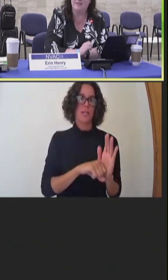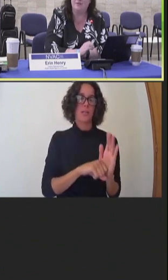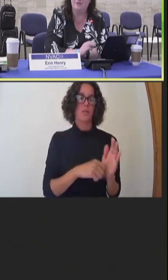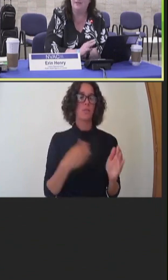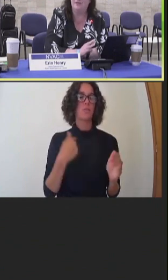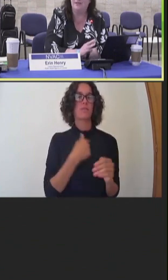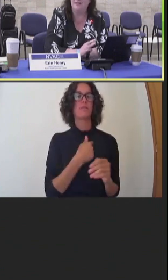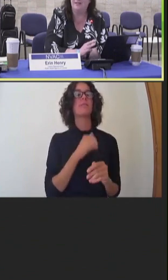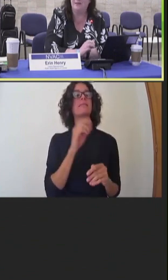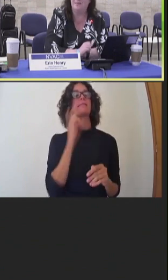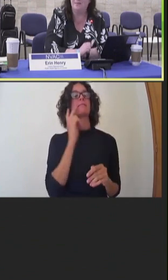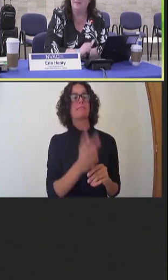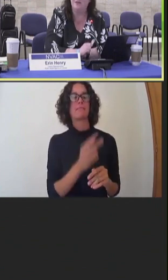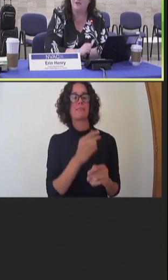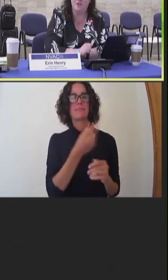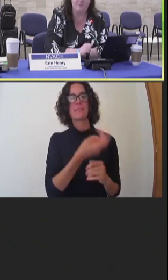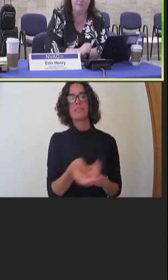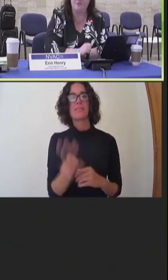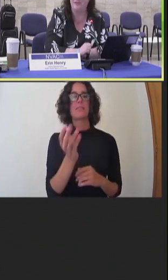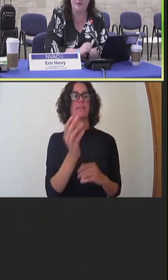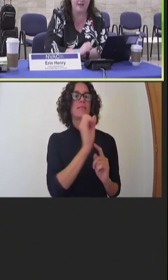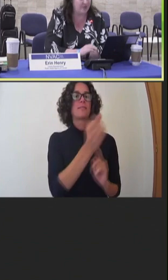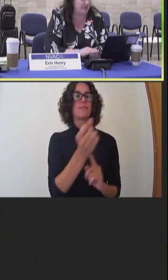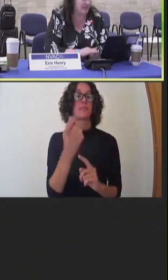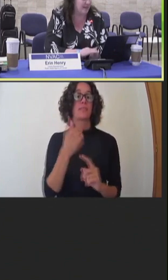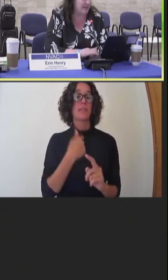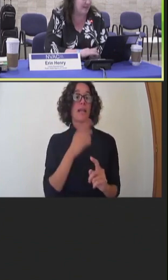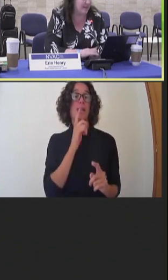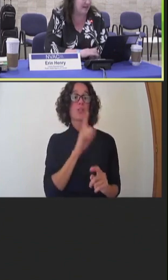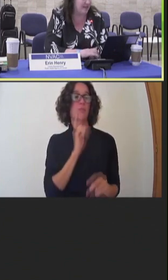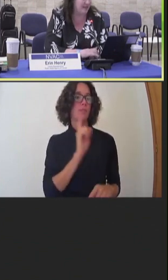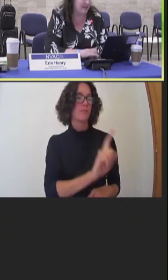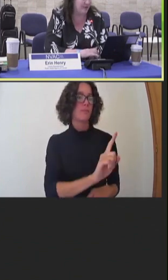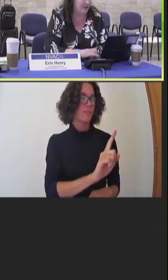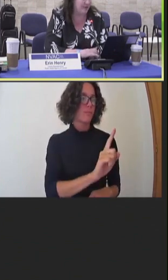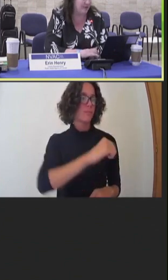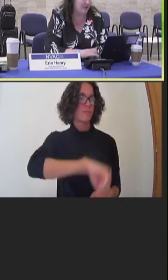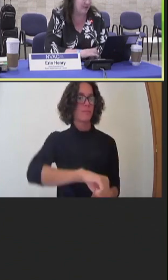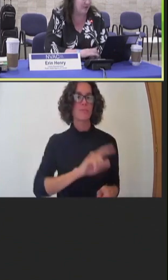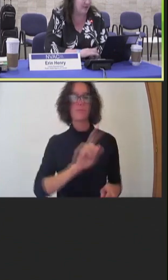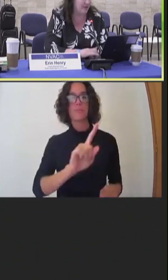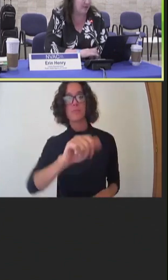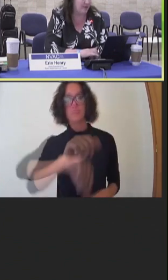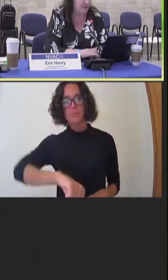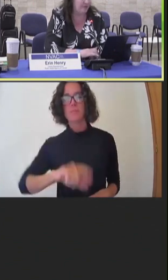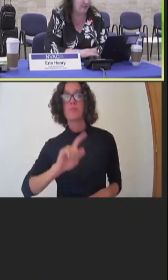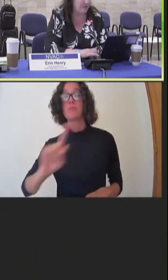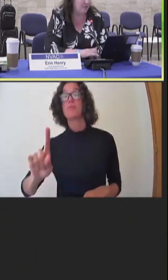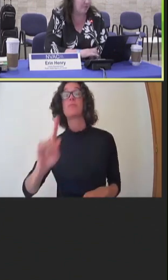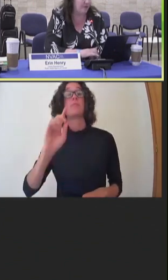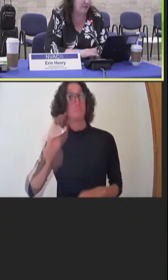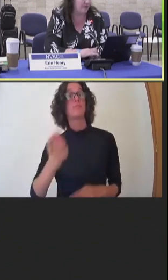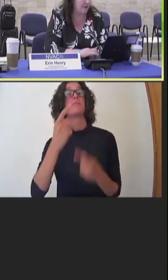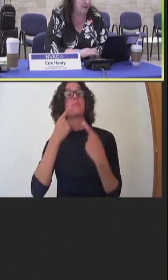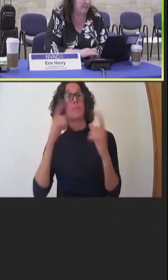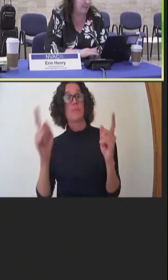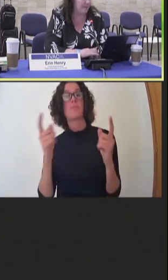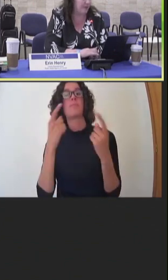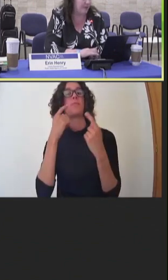visited 3 different institutions before they're actually diagnosed. So doing a lot of outreach with